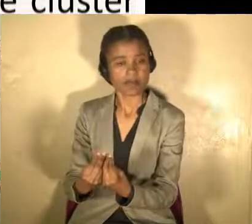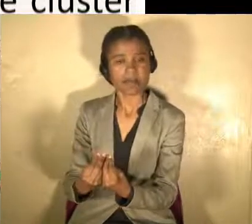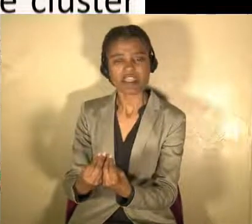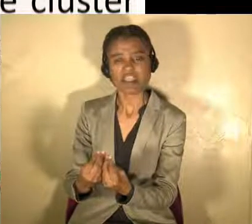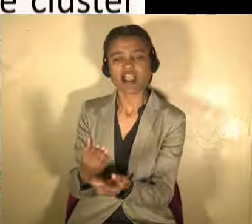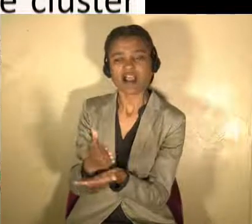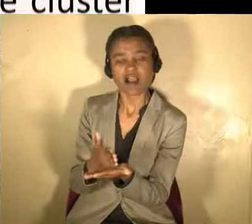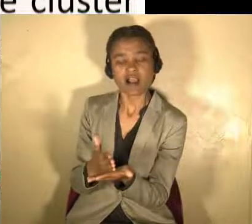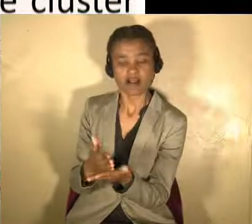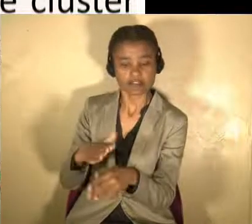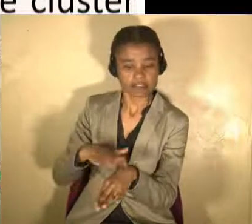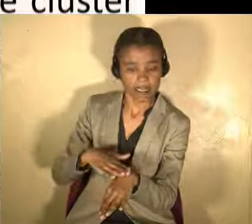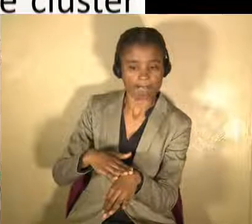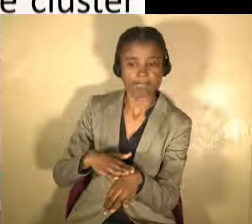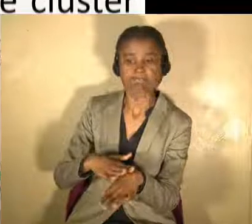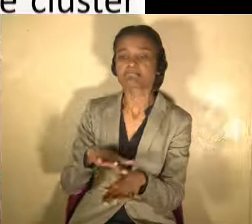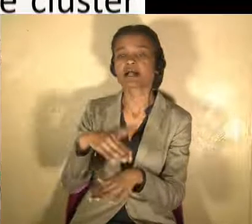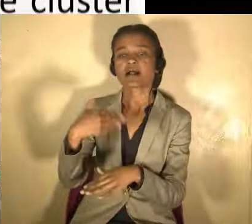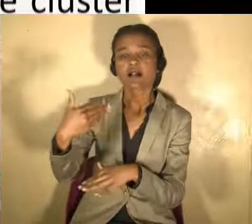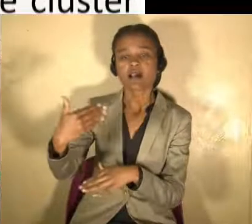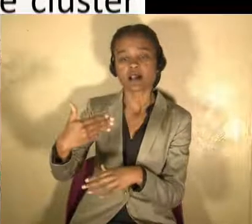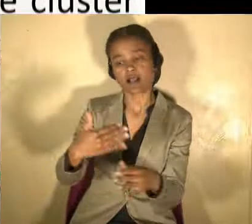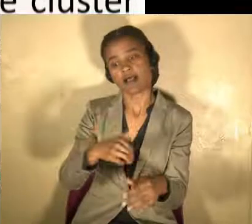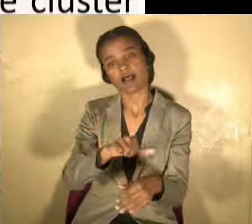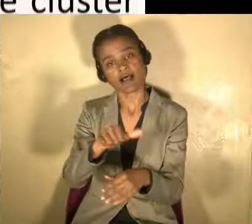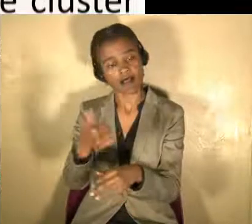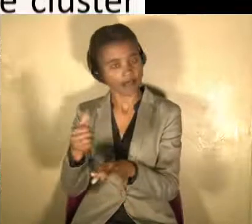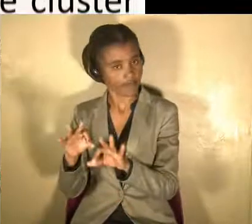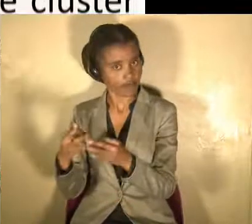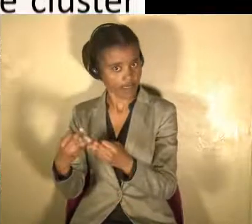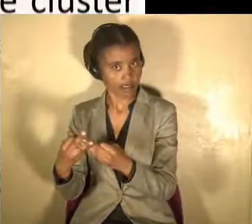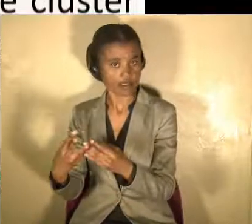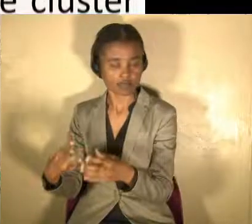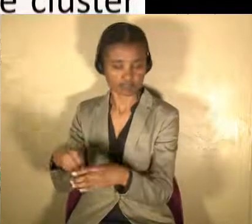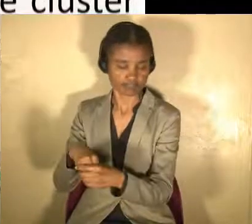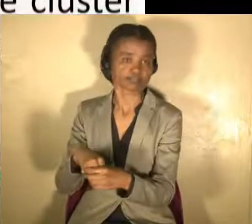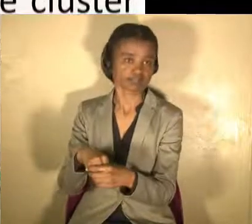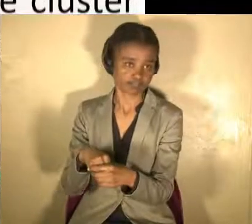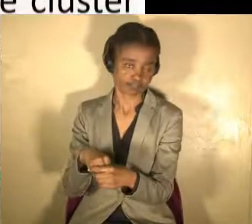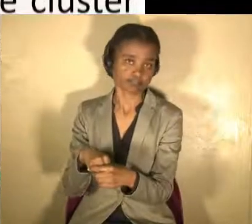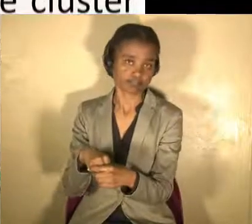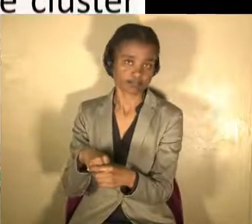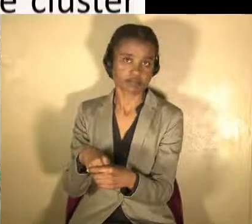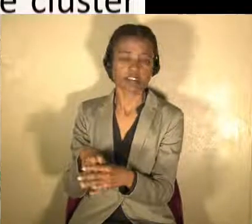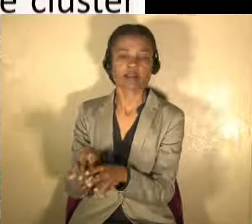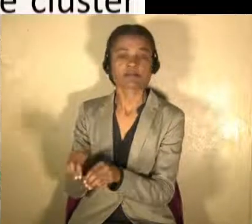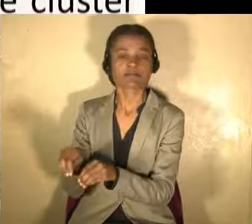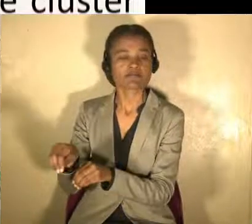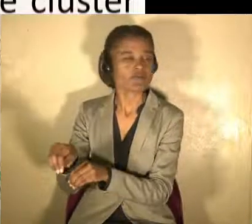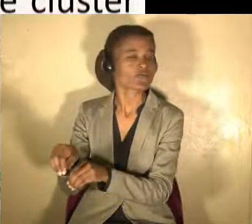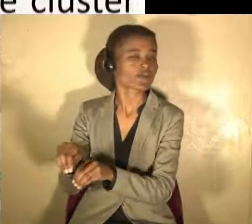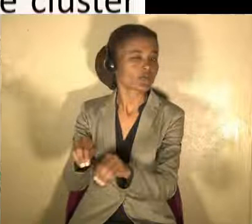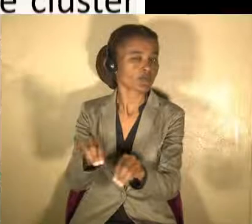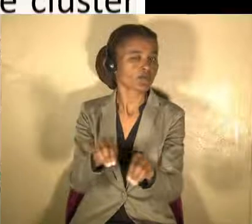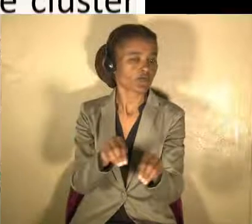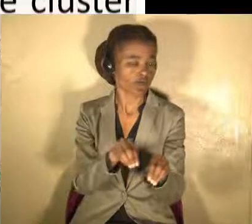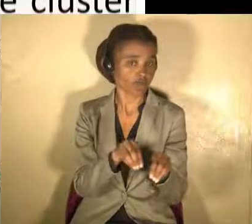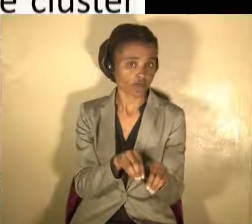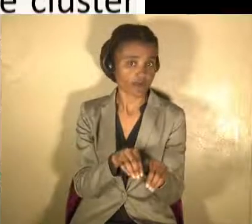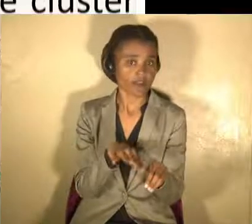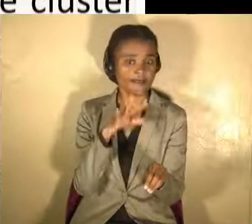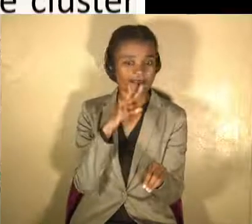considered to be within the country, so that such a child would continue to maintain his or